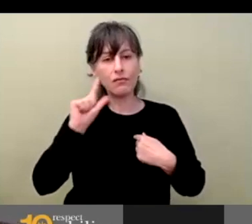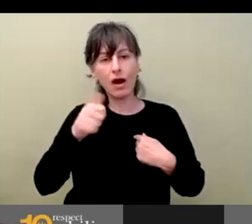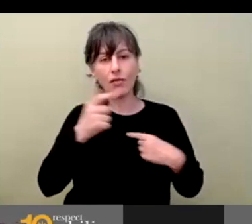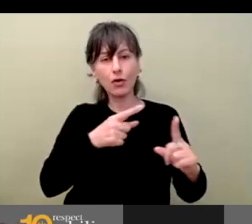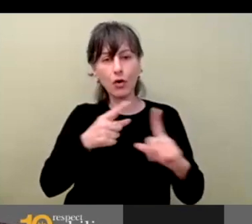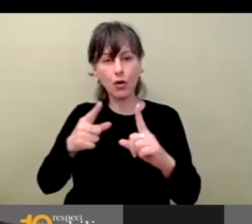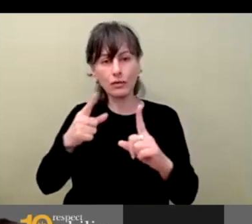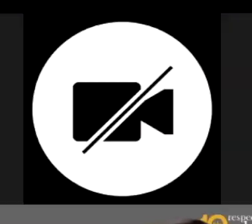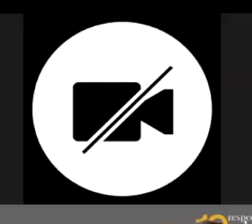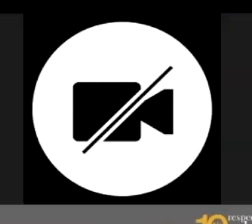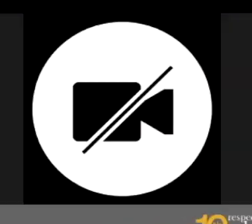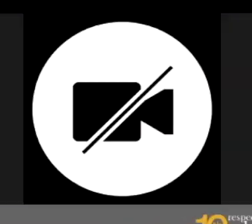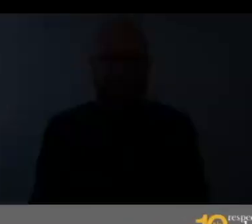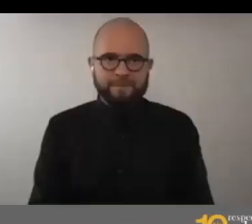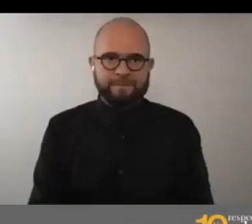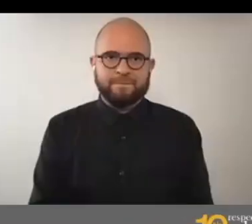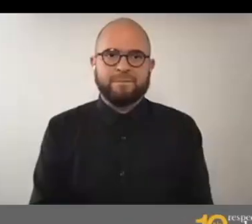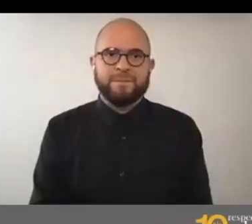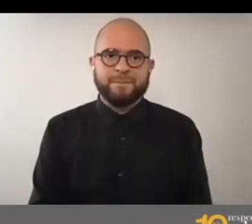seek.